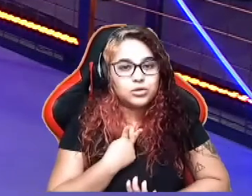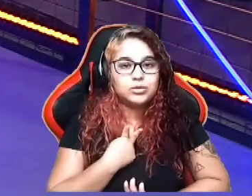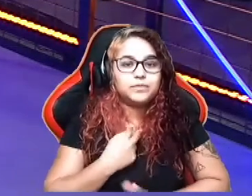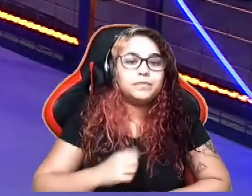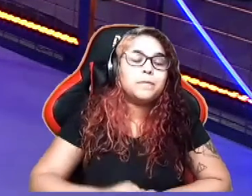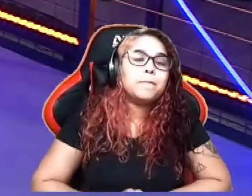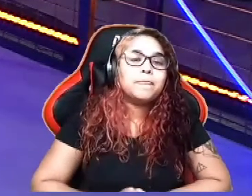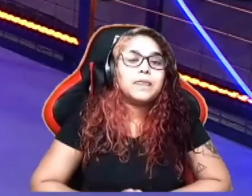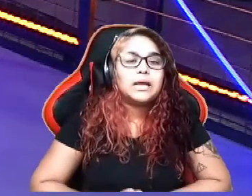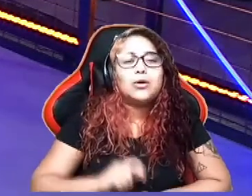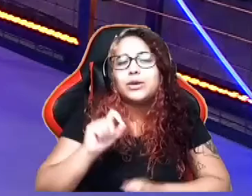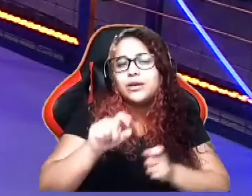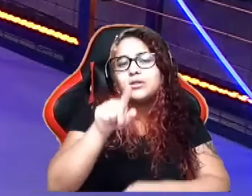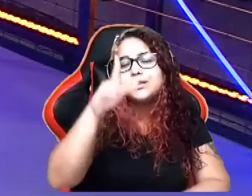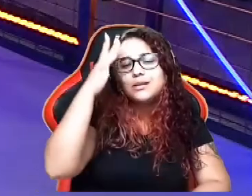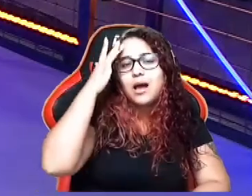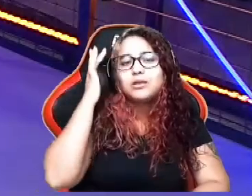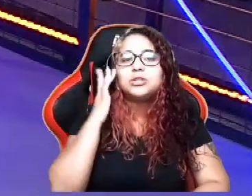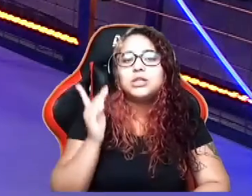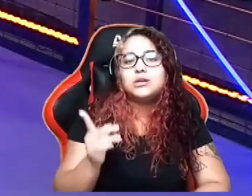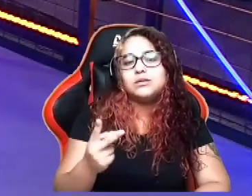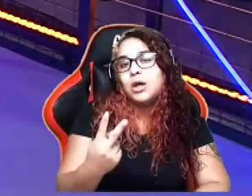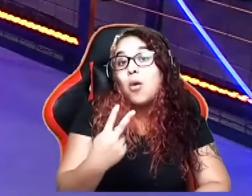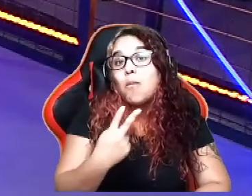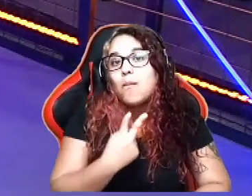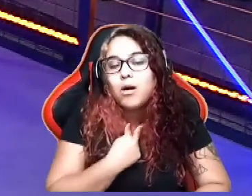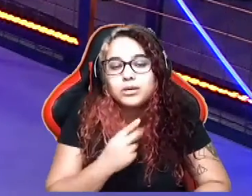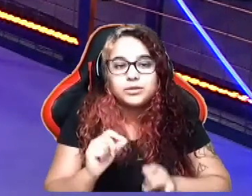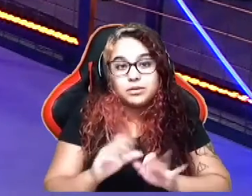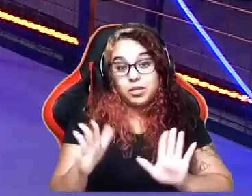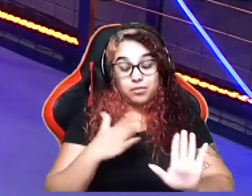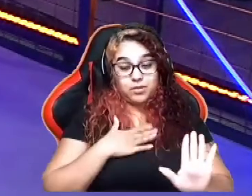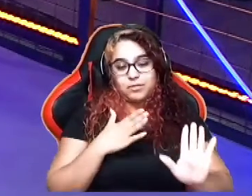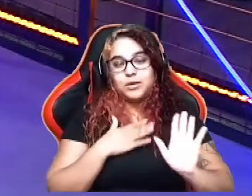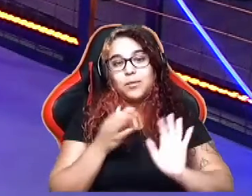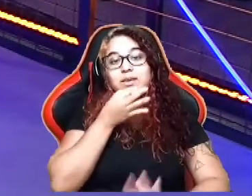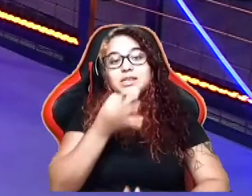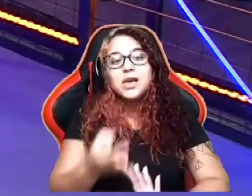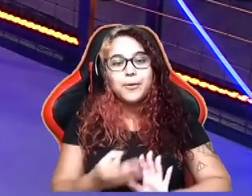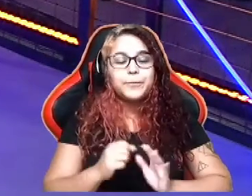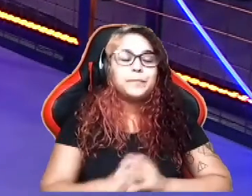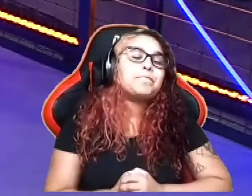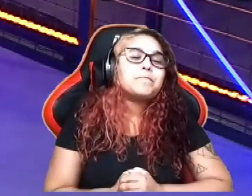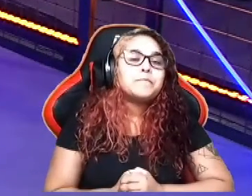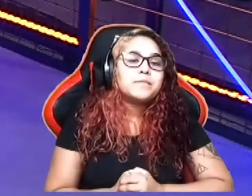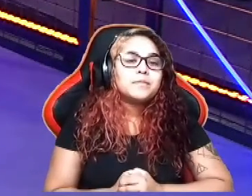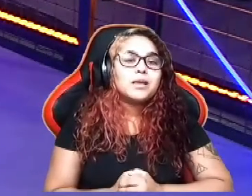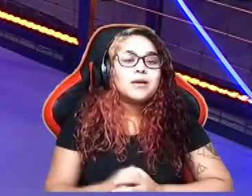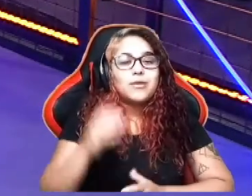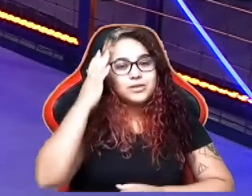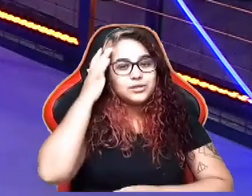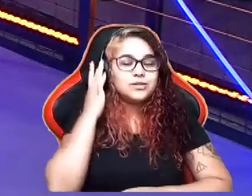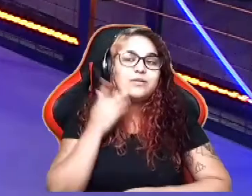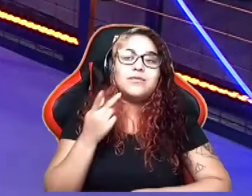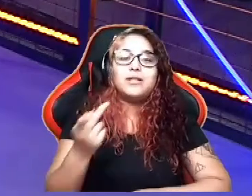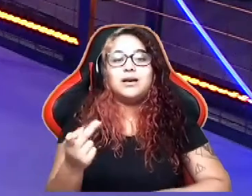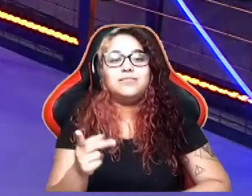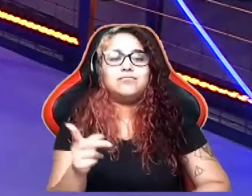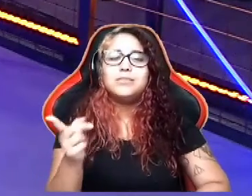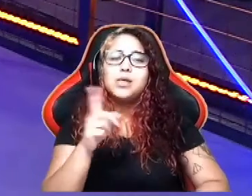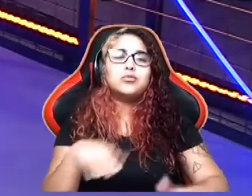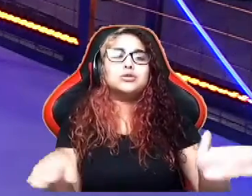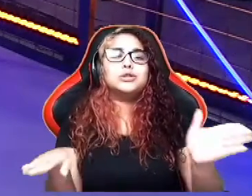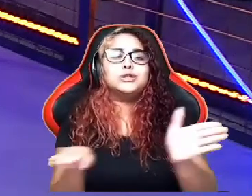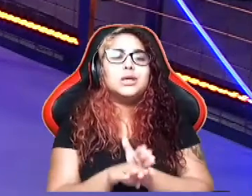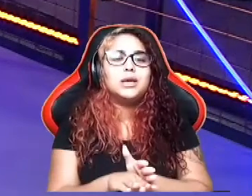imagino talk que about the quando a gente cons. What começou, então a gente shouldn't vai we falar do disso, tá? as an influencer? And here I'm giving my opinion, okay? You're probably going